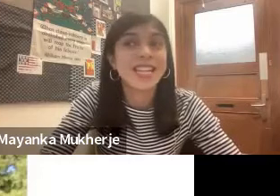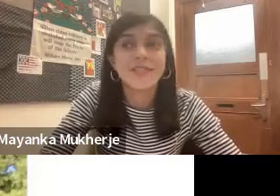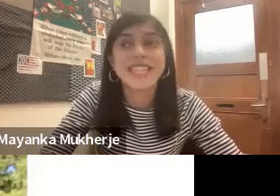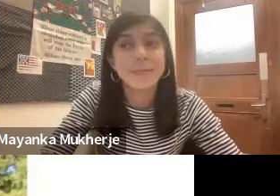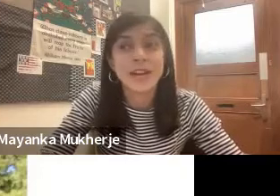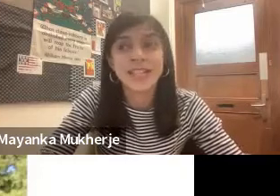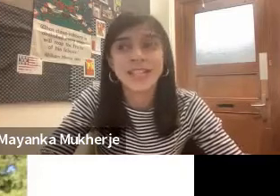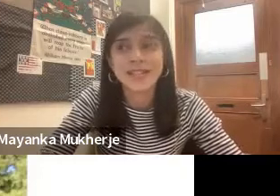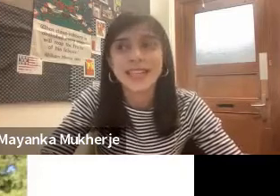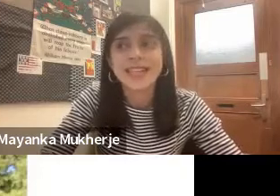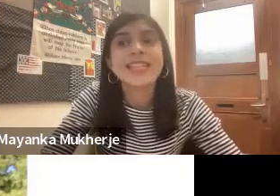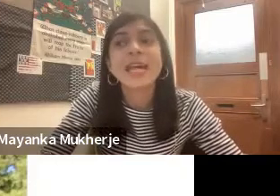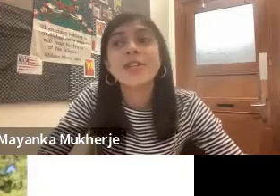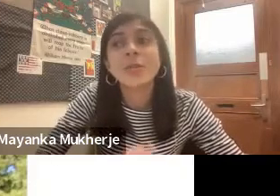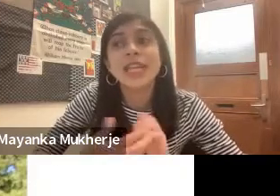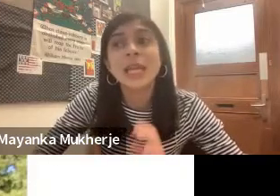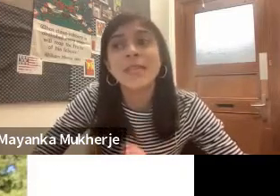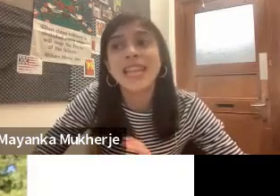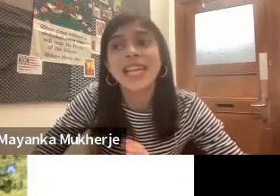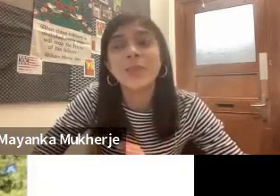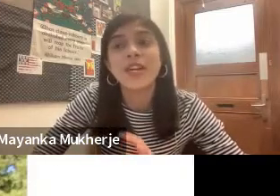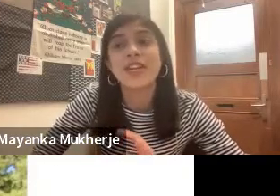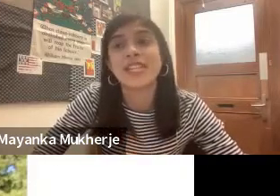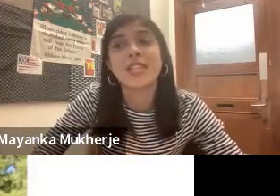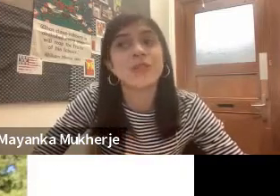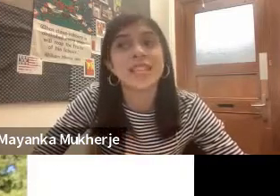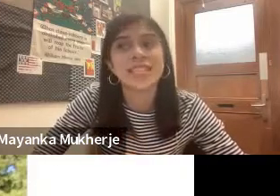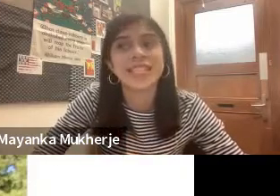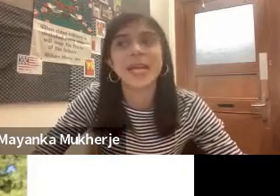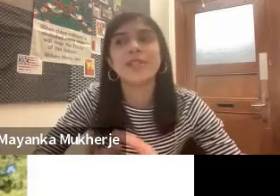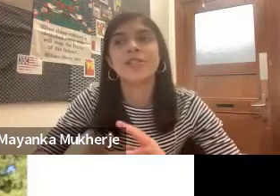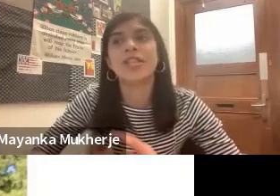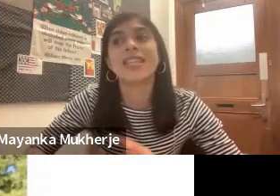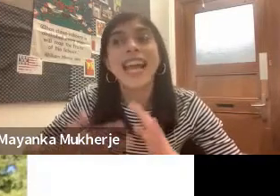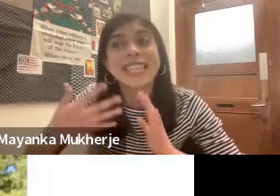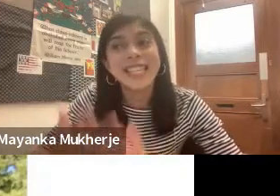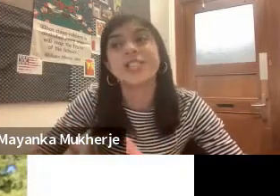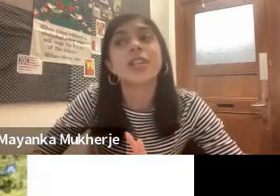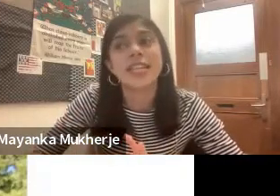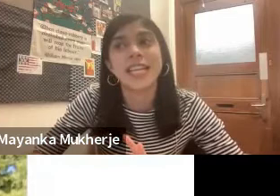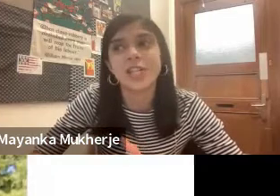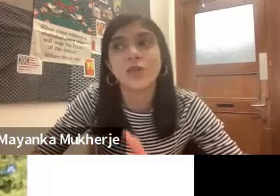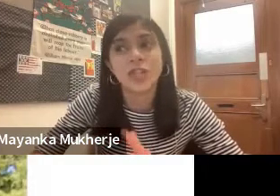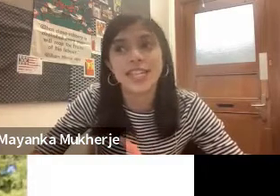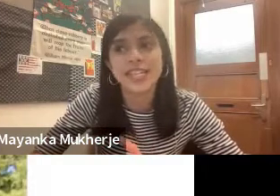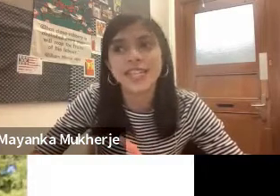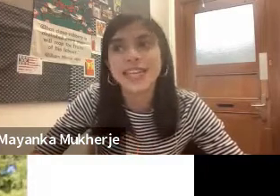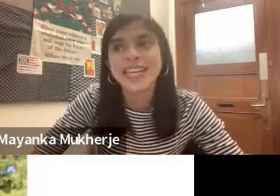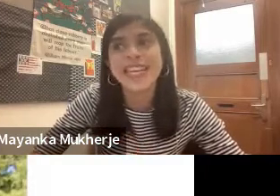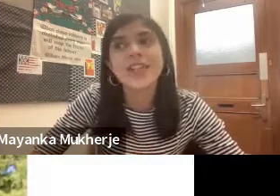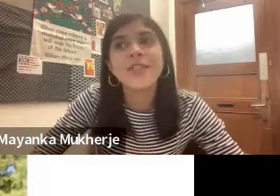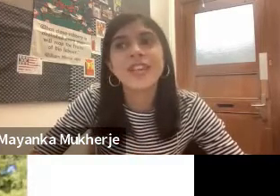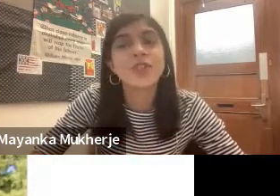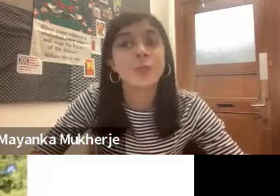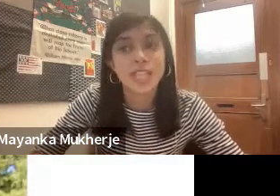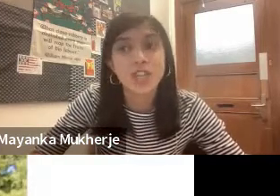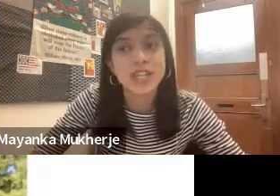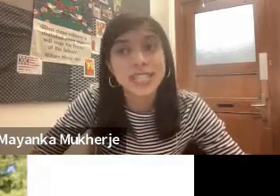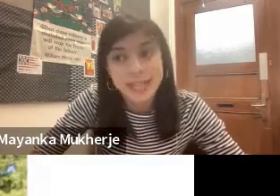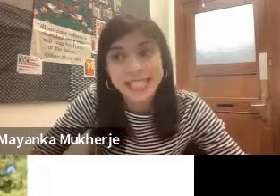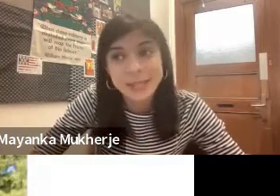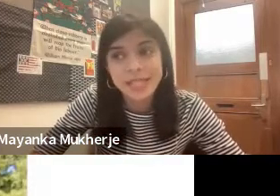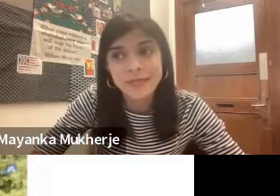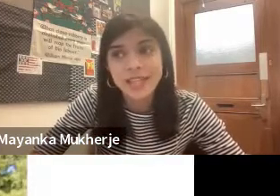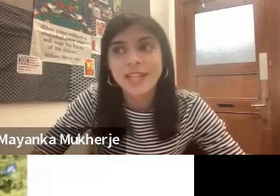their relatives lay buried. The cemetery became a site where residents of the estate demonstrated their ancestral connection to Chelsea in the face of